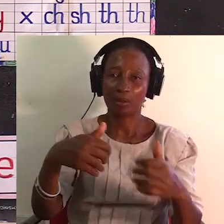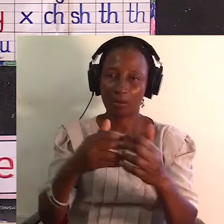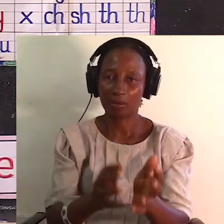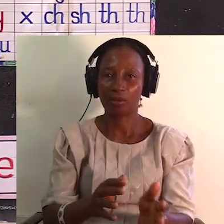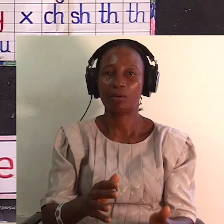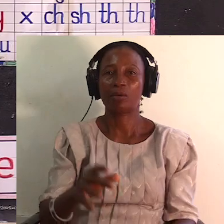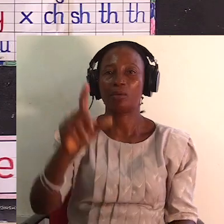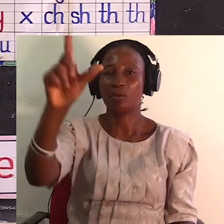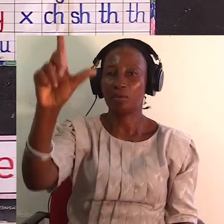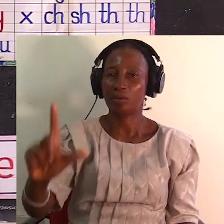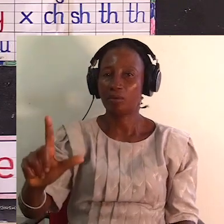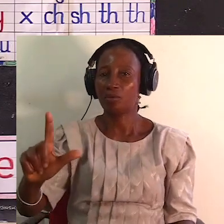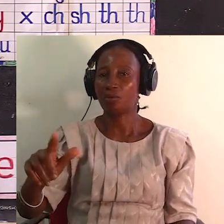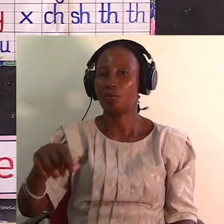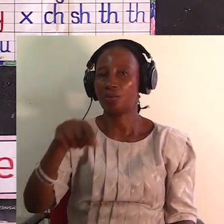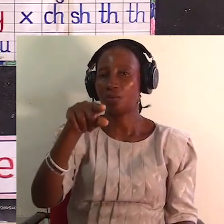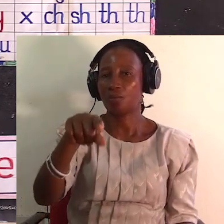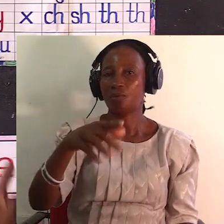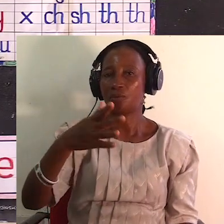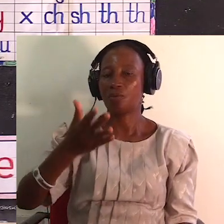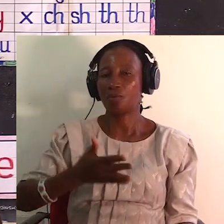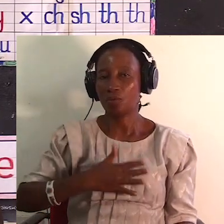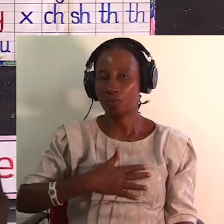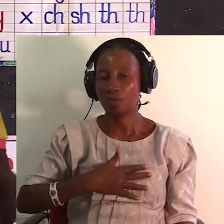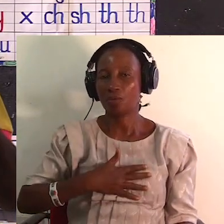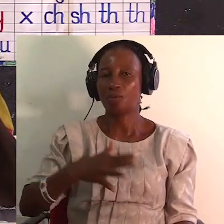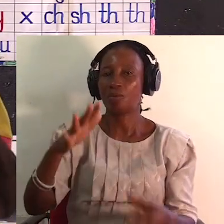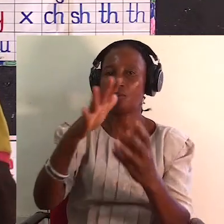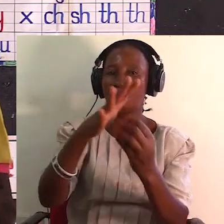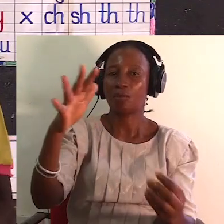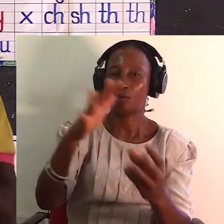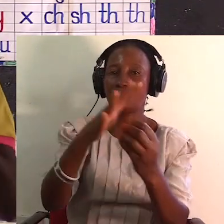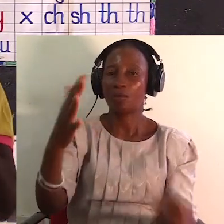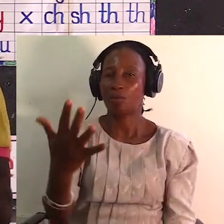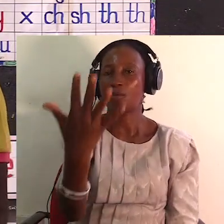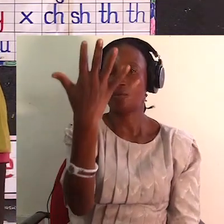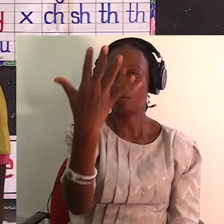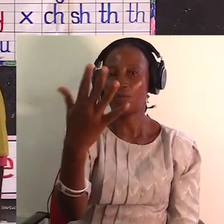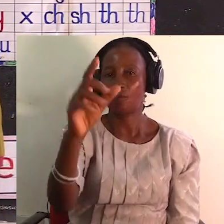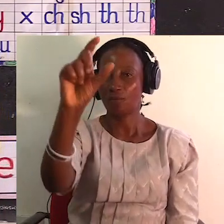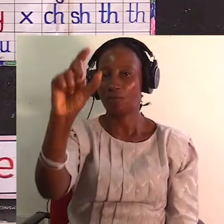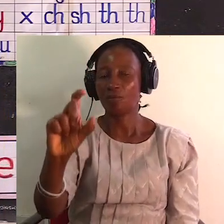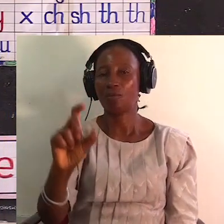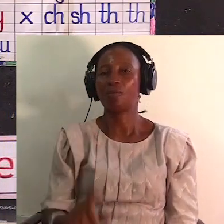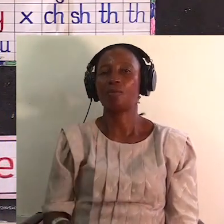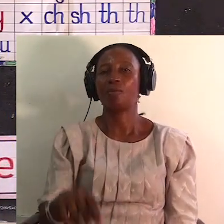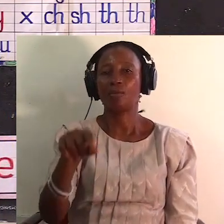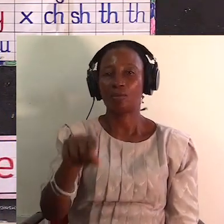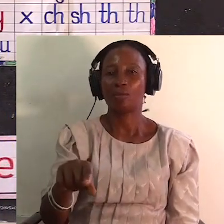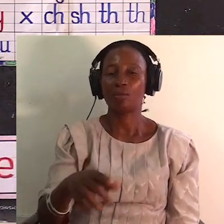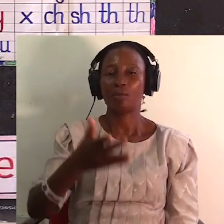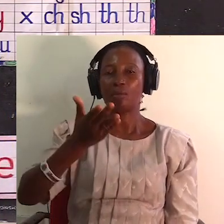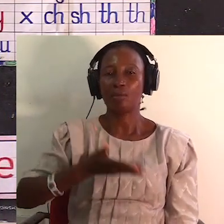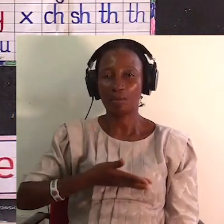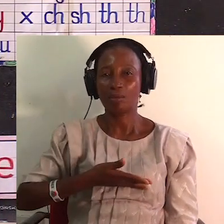are, try to copy 5 words